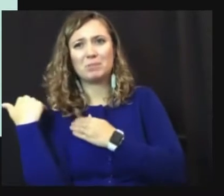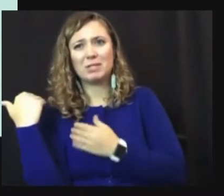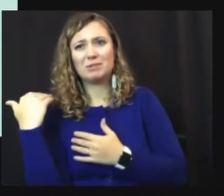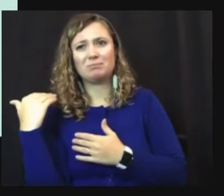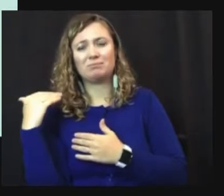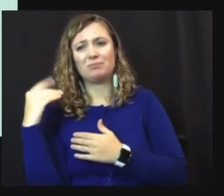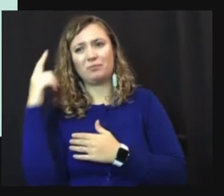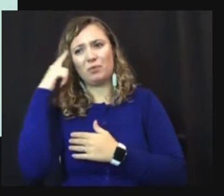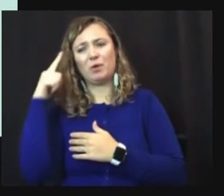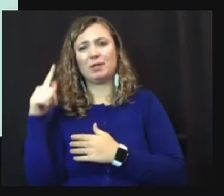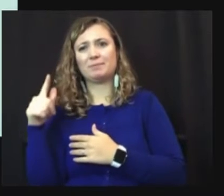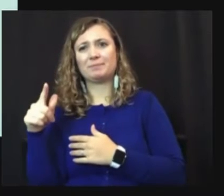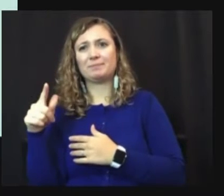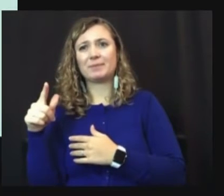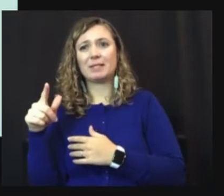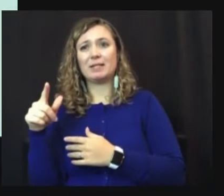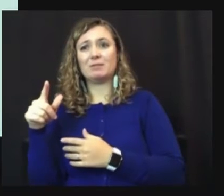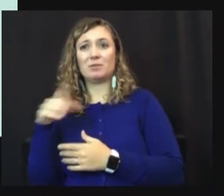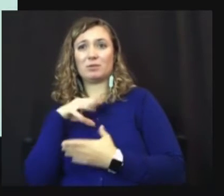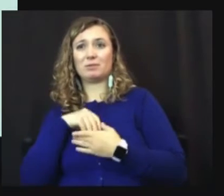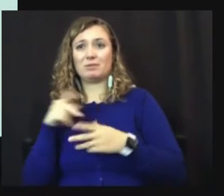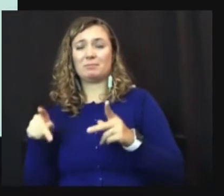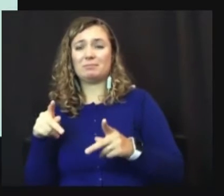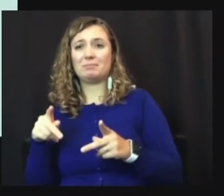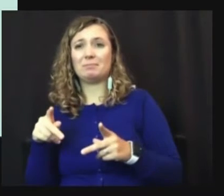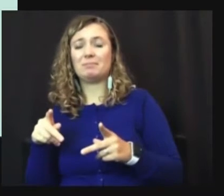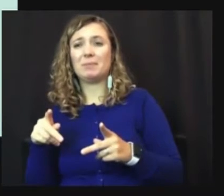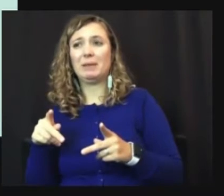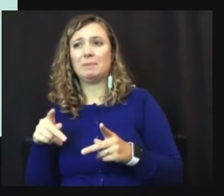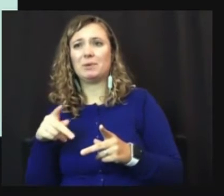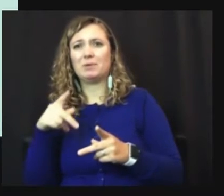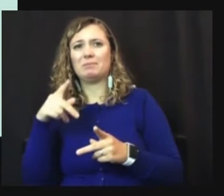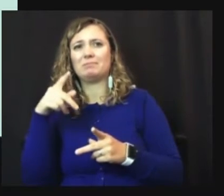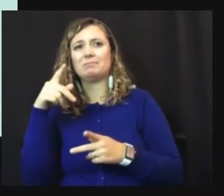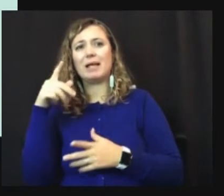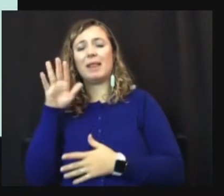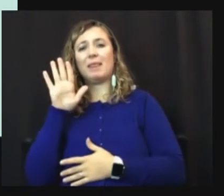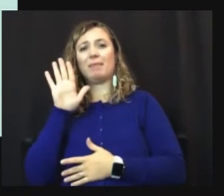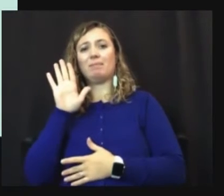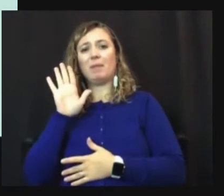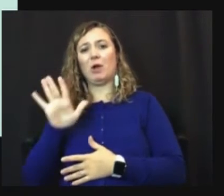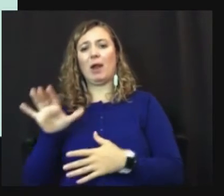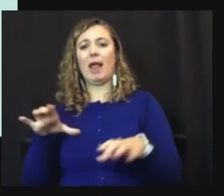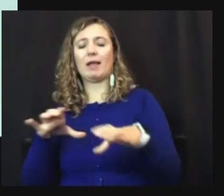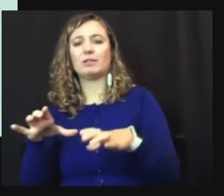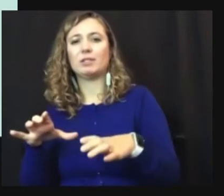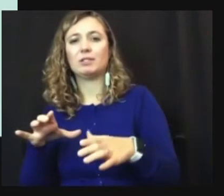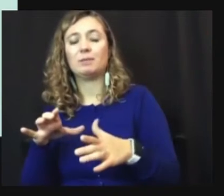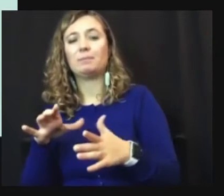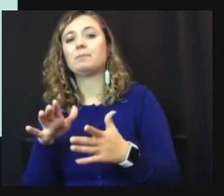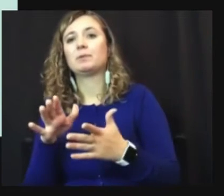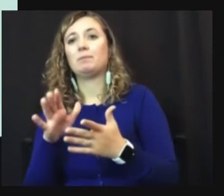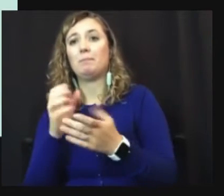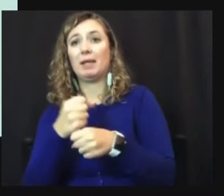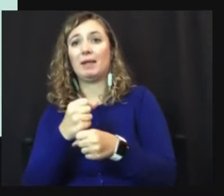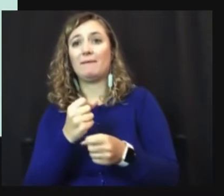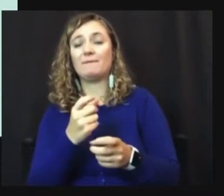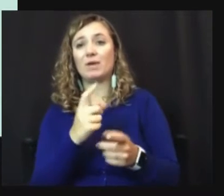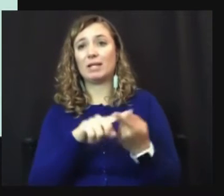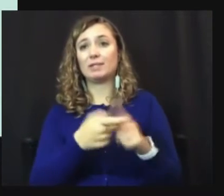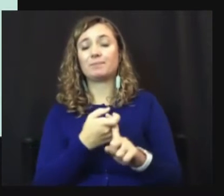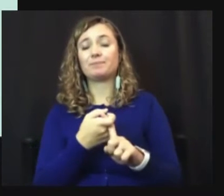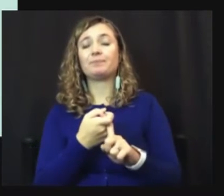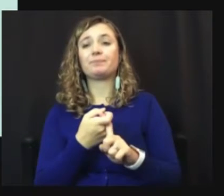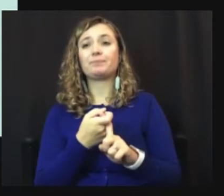themselves in order to make friends. What that teaches us, and this is something that I learned, and we'll get into my personal account later